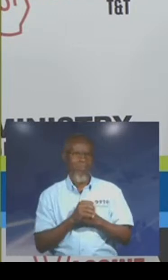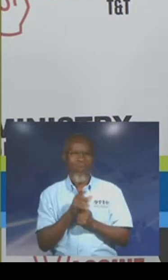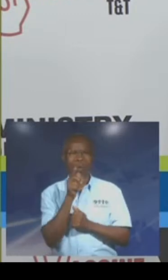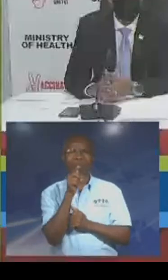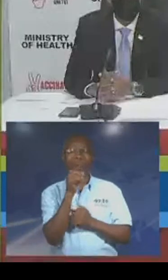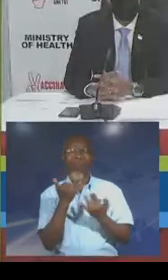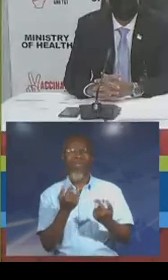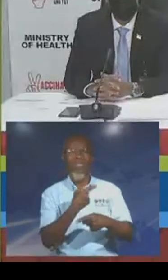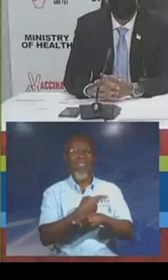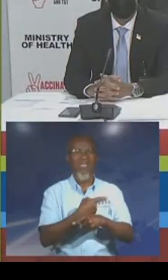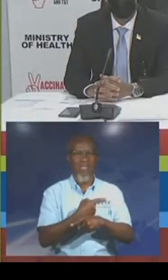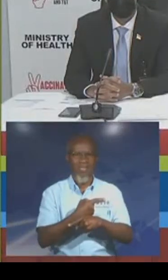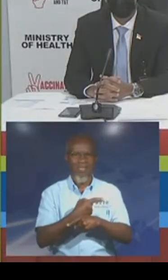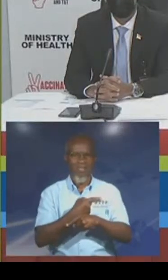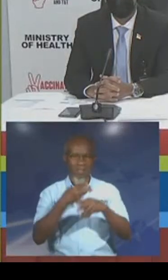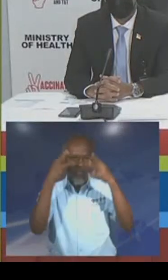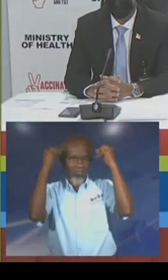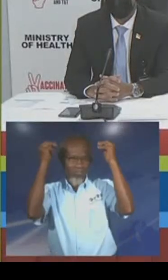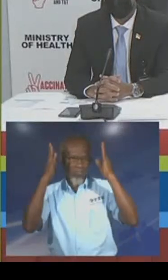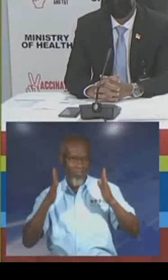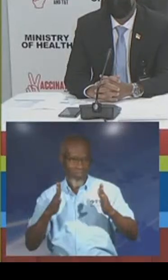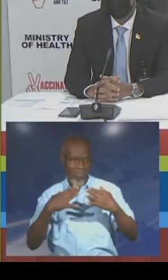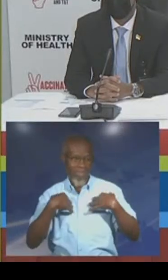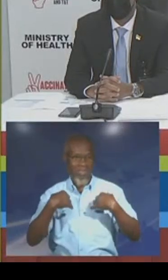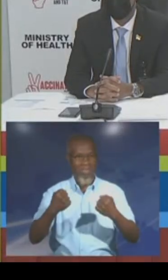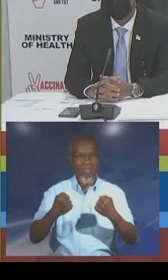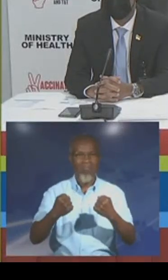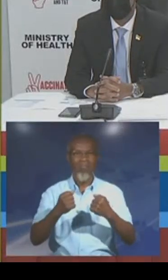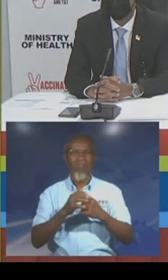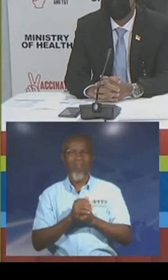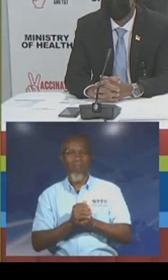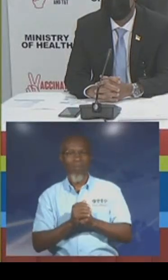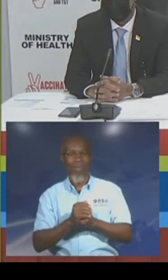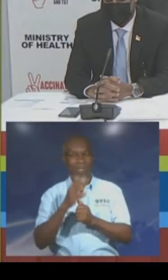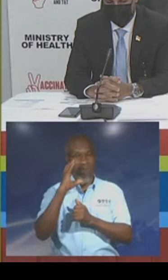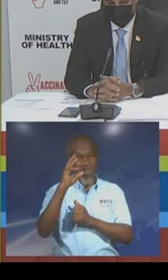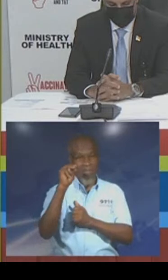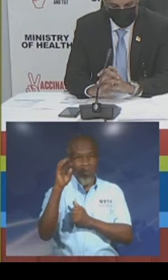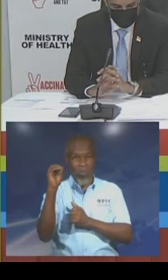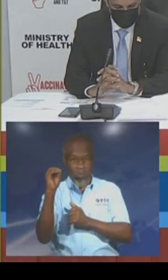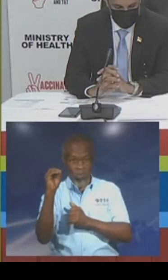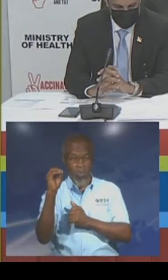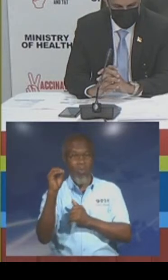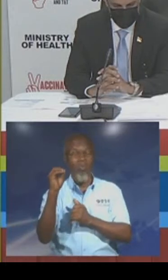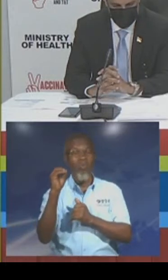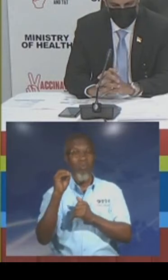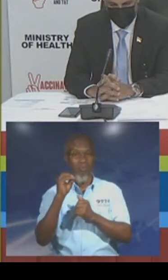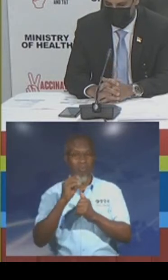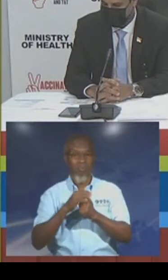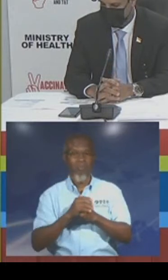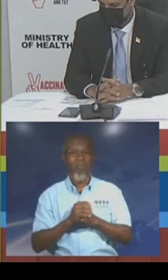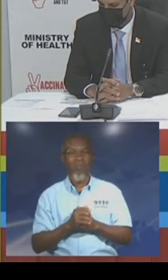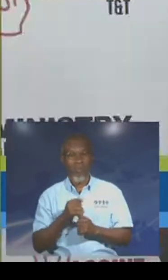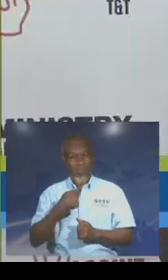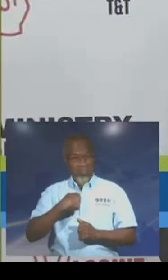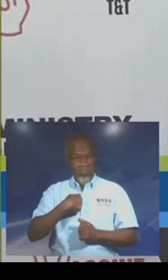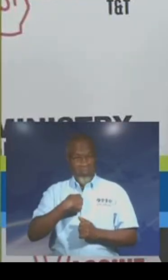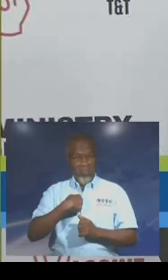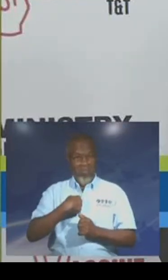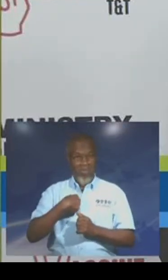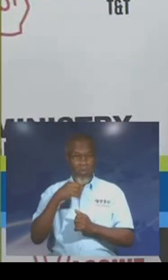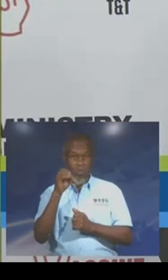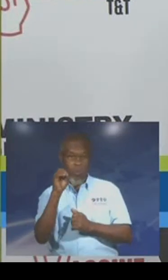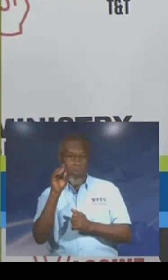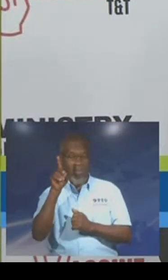are the Honorable Terence Dialsing, Minister of Health, and Dr. Roshan Parsram, Chief Medical Officer. I am